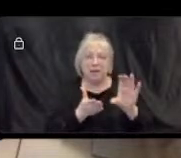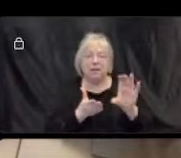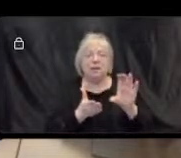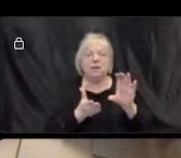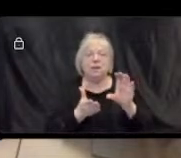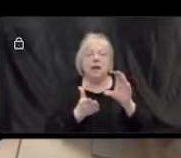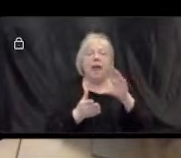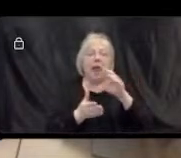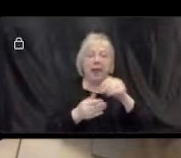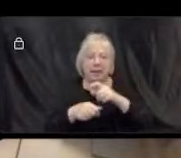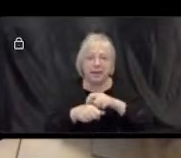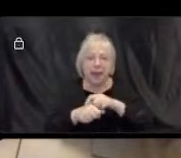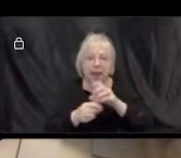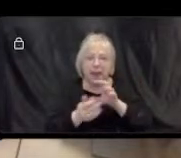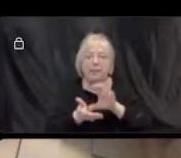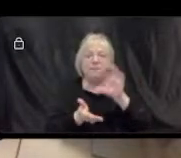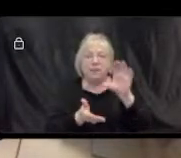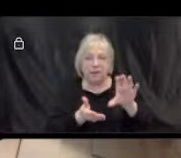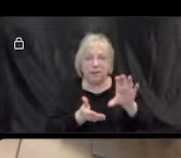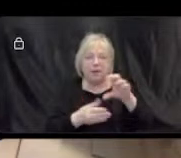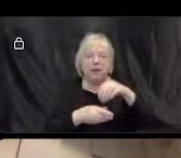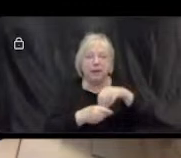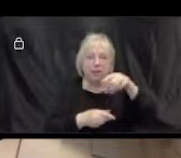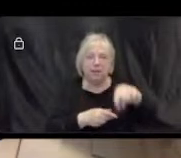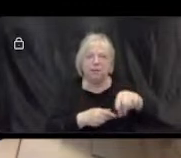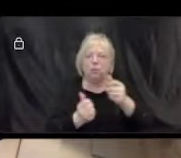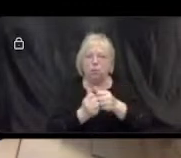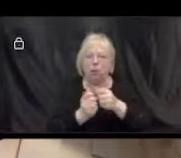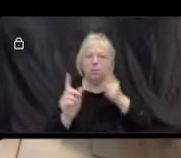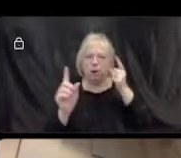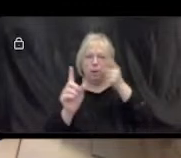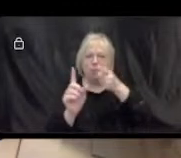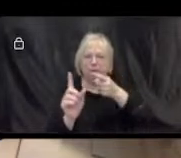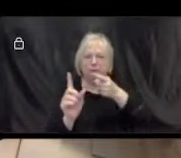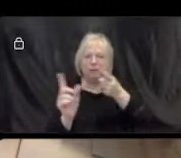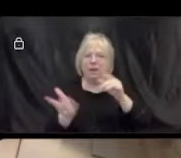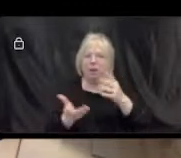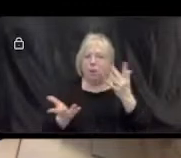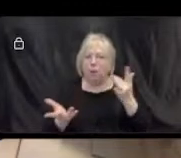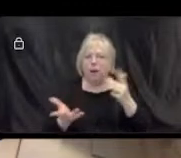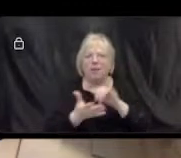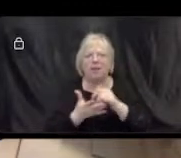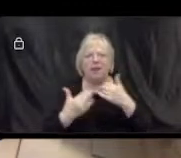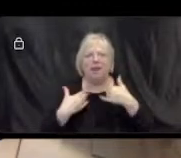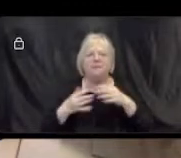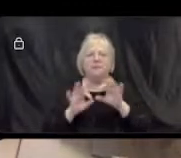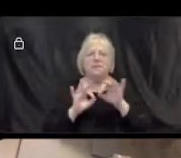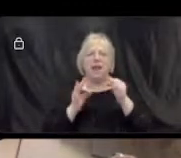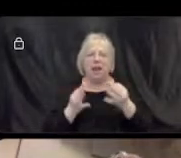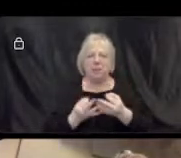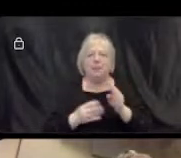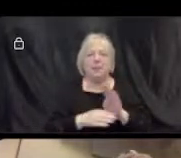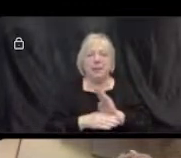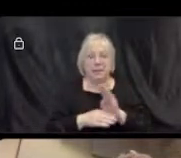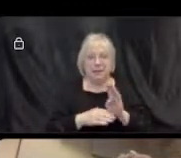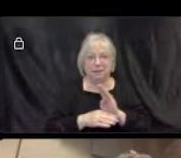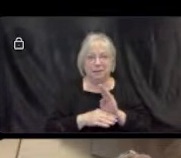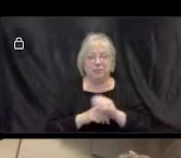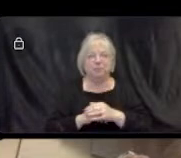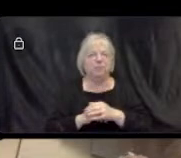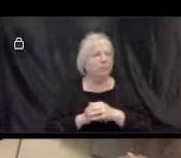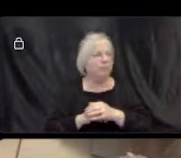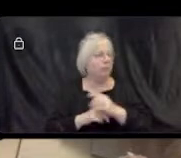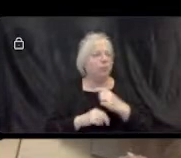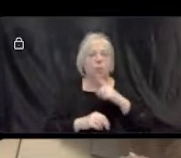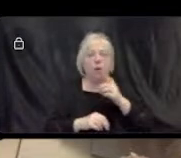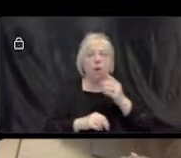it with a purpose, and that is to have a family business. We are aware that